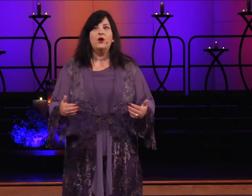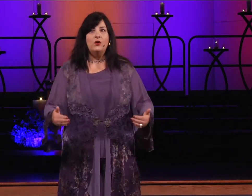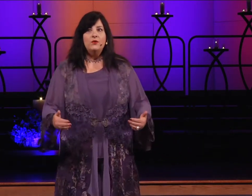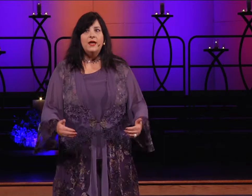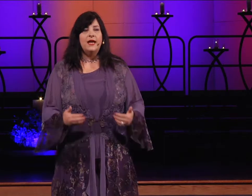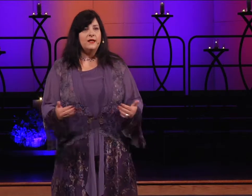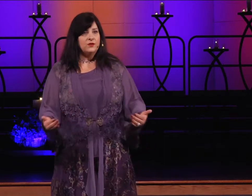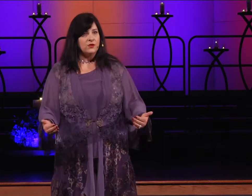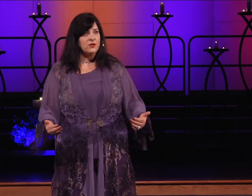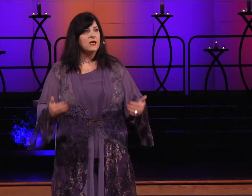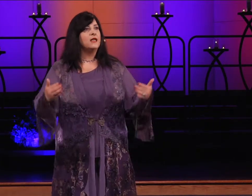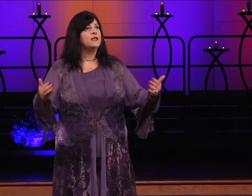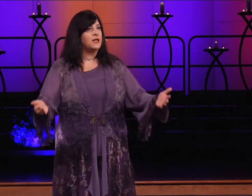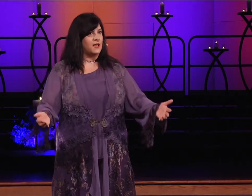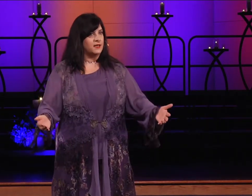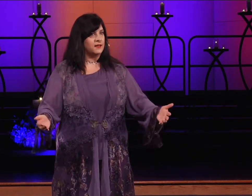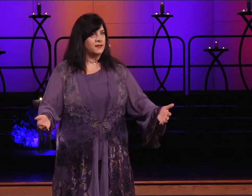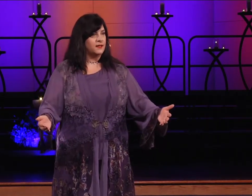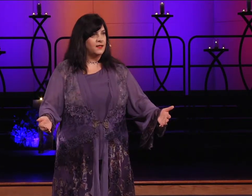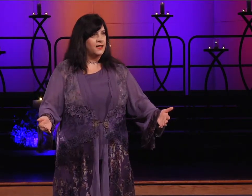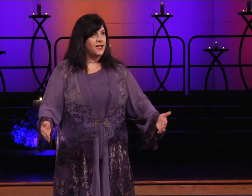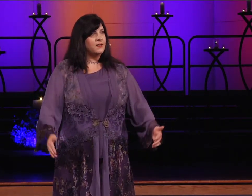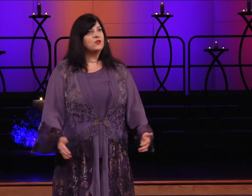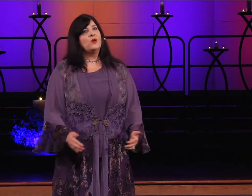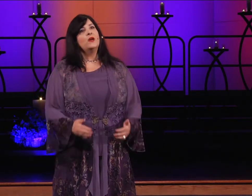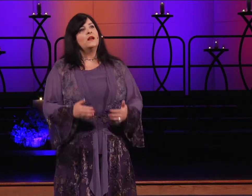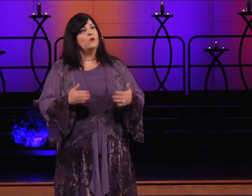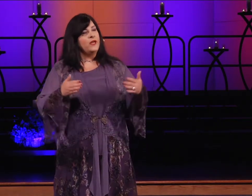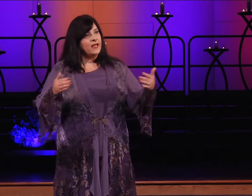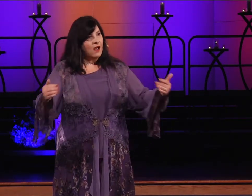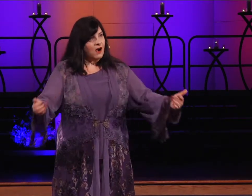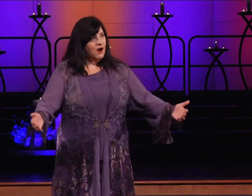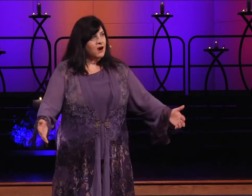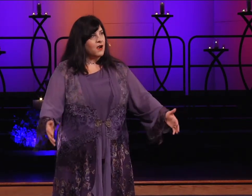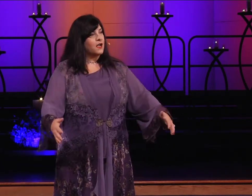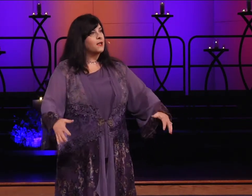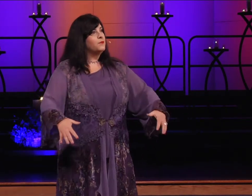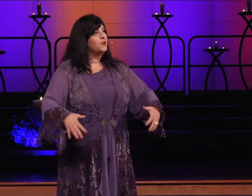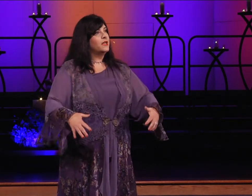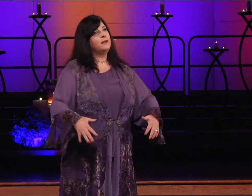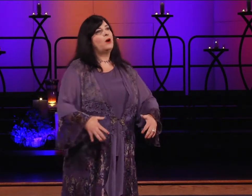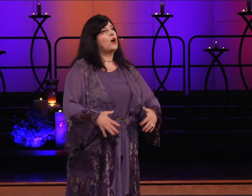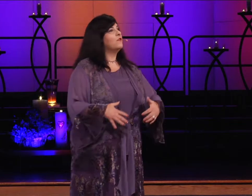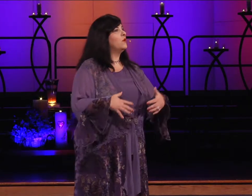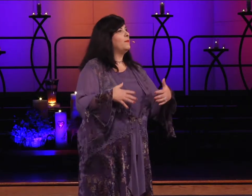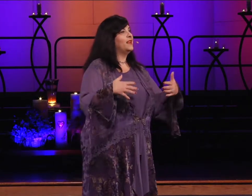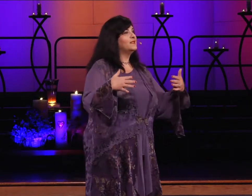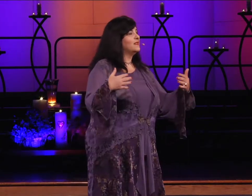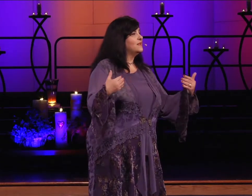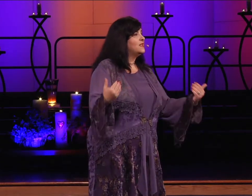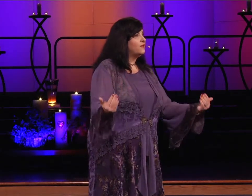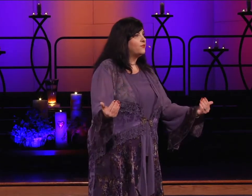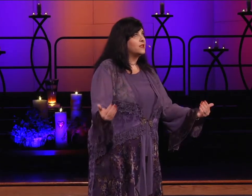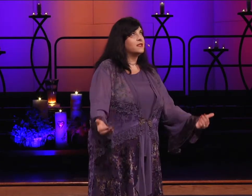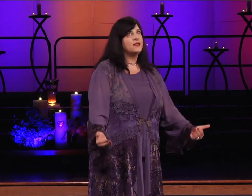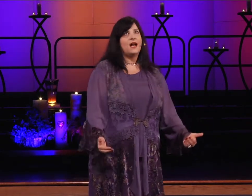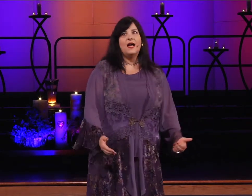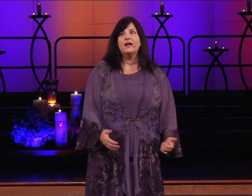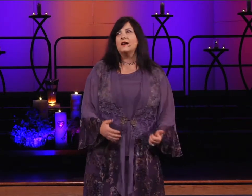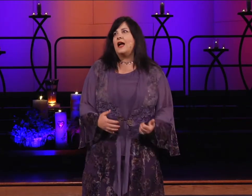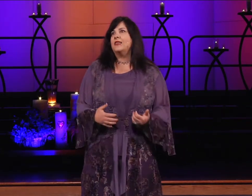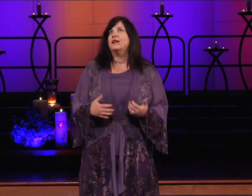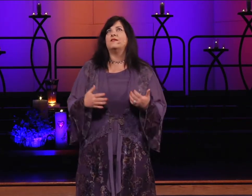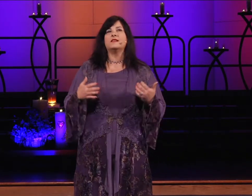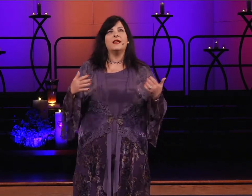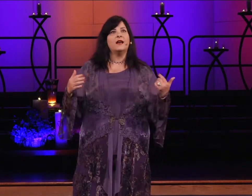find their own answers does. And so we are a community. Part of what makes us different is that